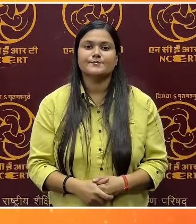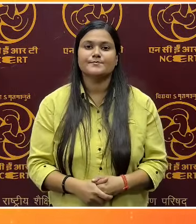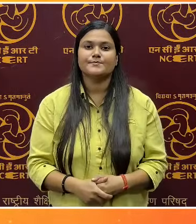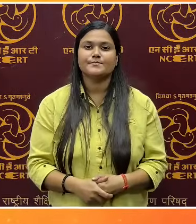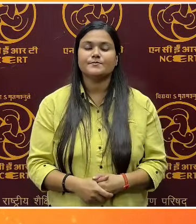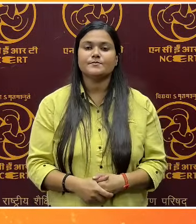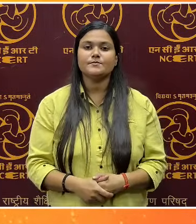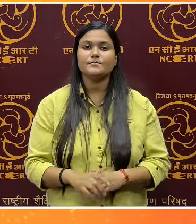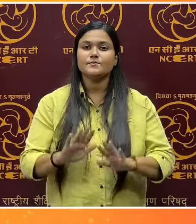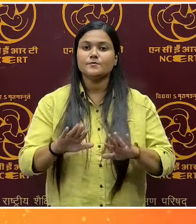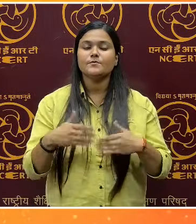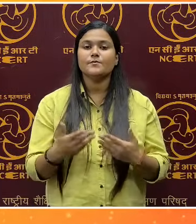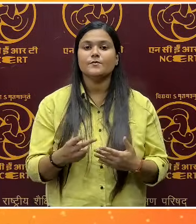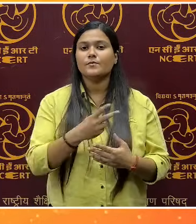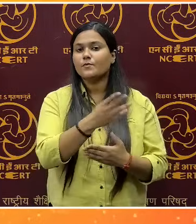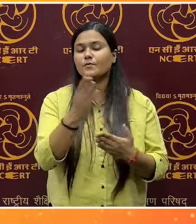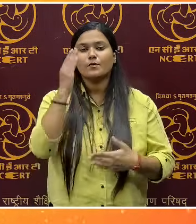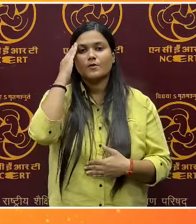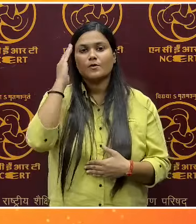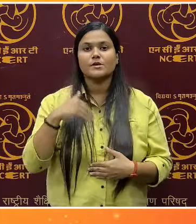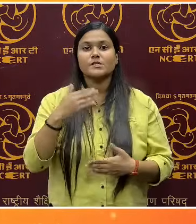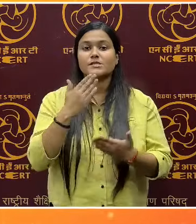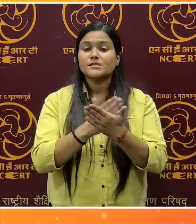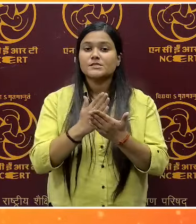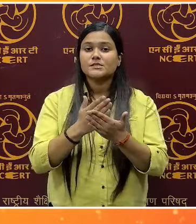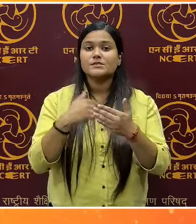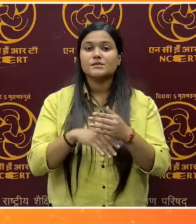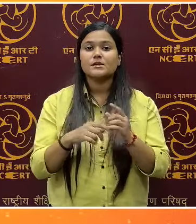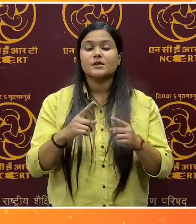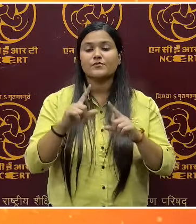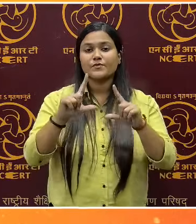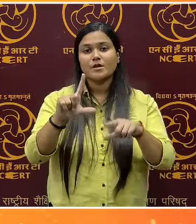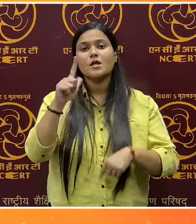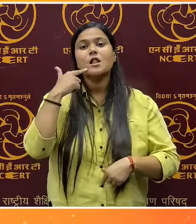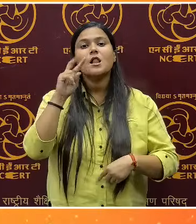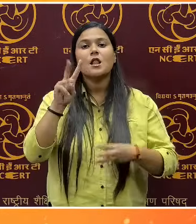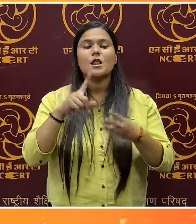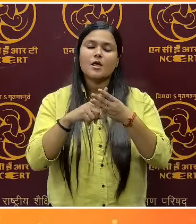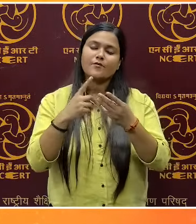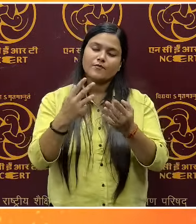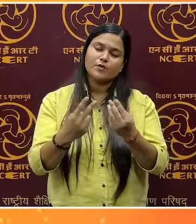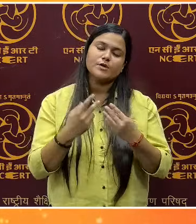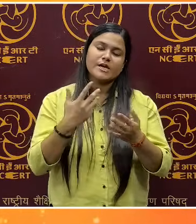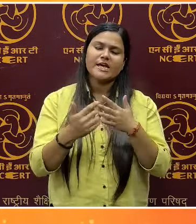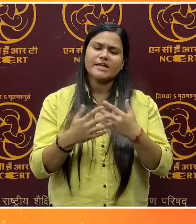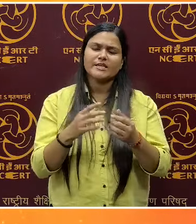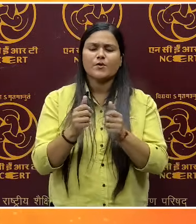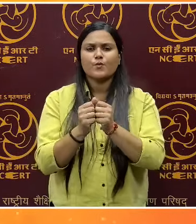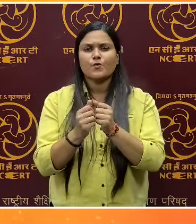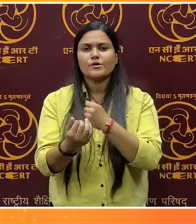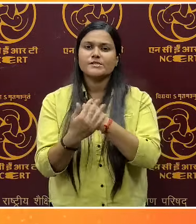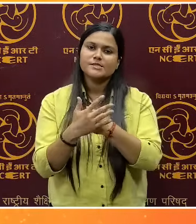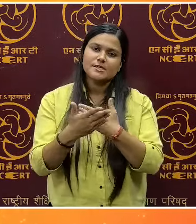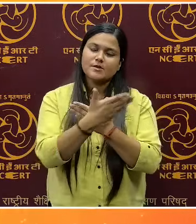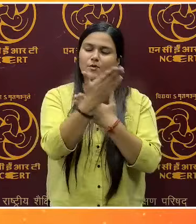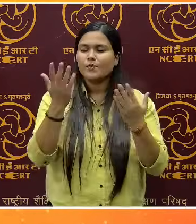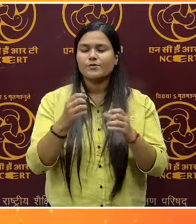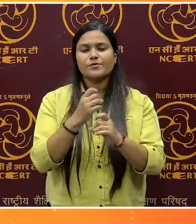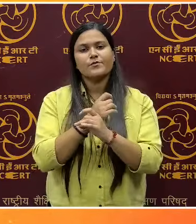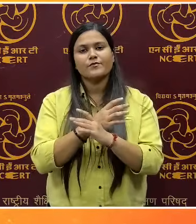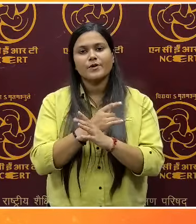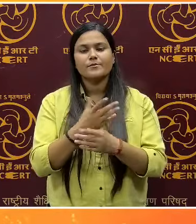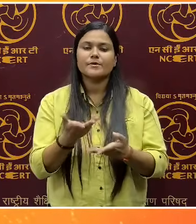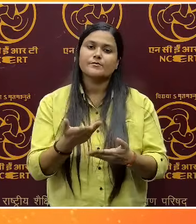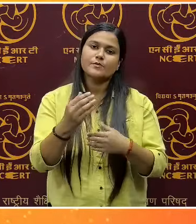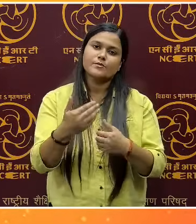dth.class8@ciet.nic.in. And yes, as you all know, this session of ours is live and interactive, so you can also drop your comments, your queries or your feedbacks in